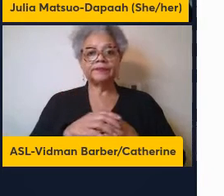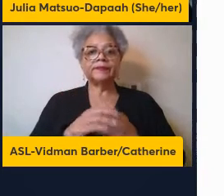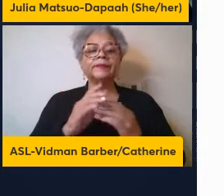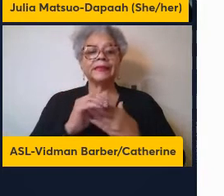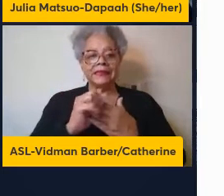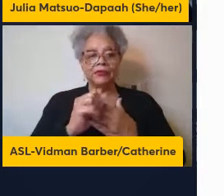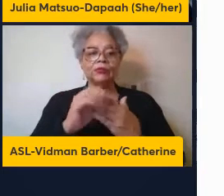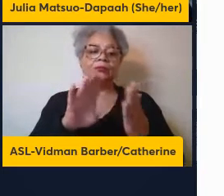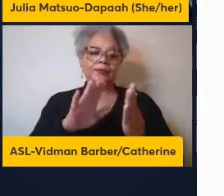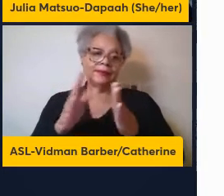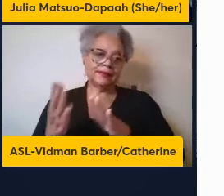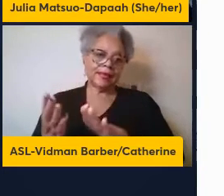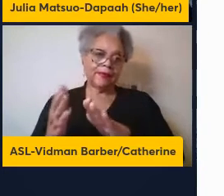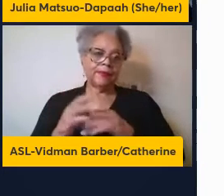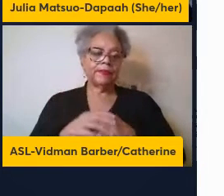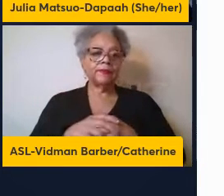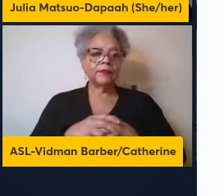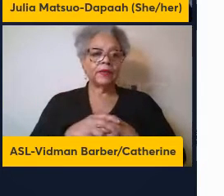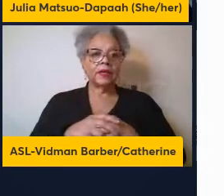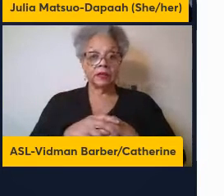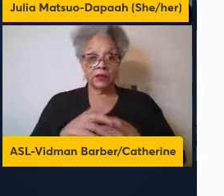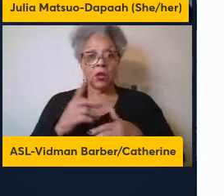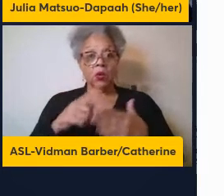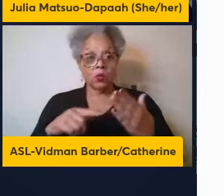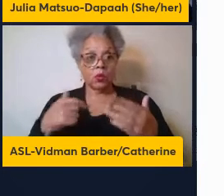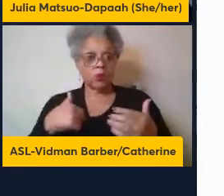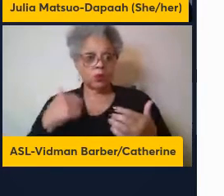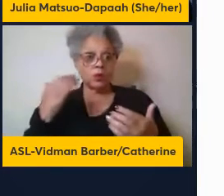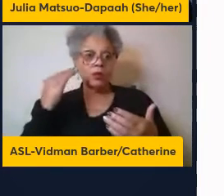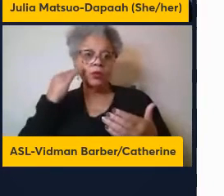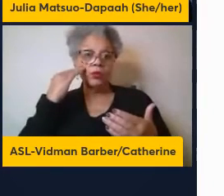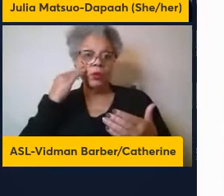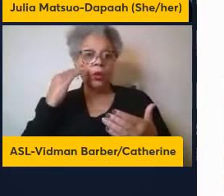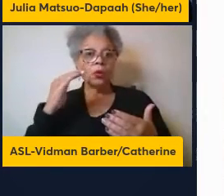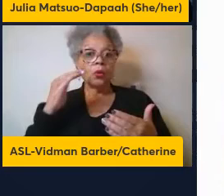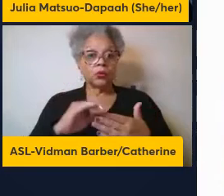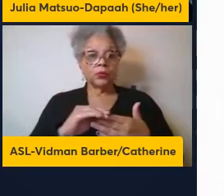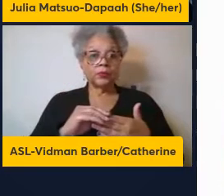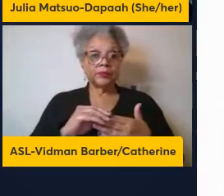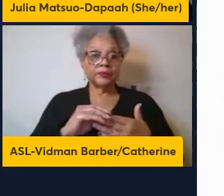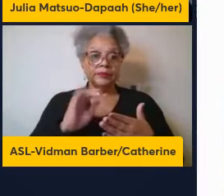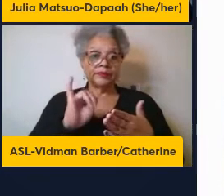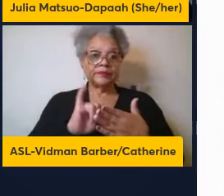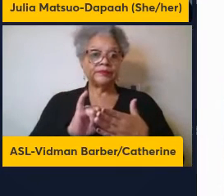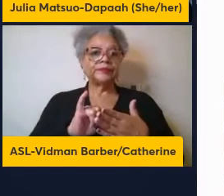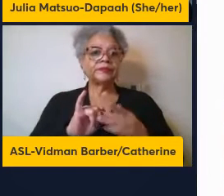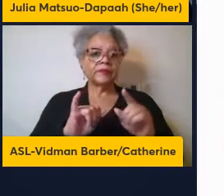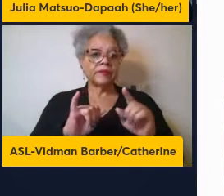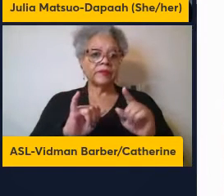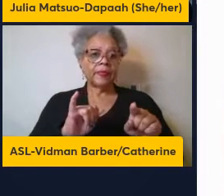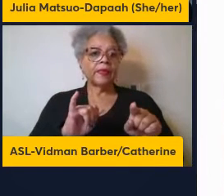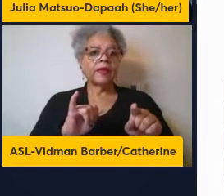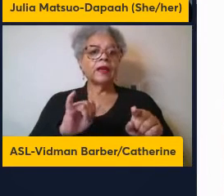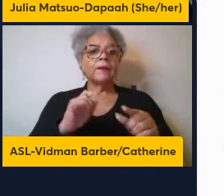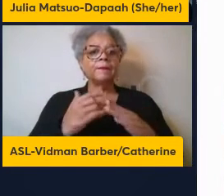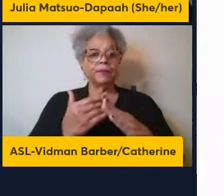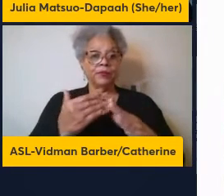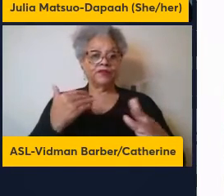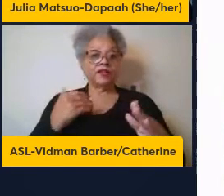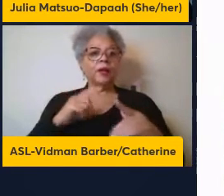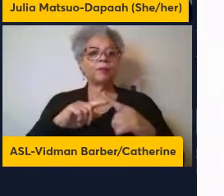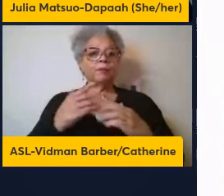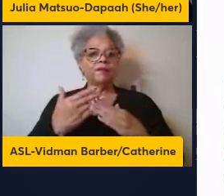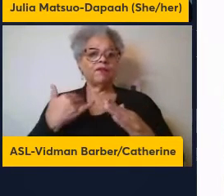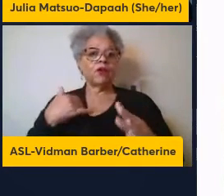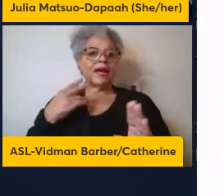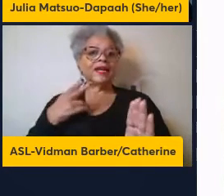So what we know is that the immune system does the harm. Previously, before I joined Choban